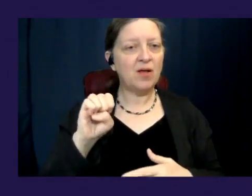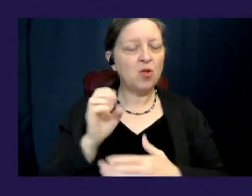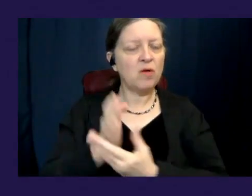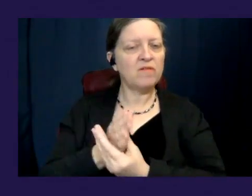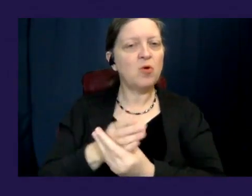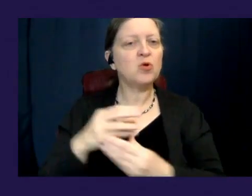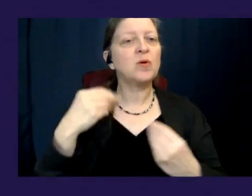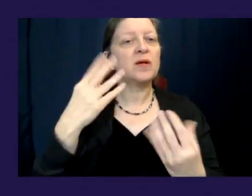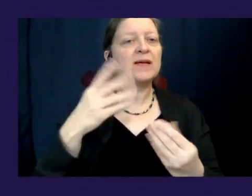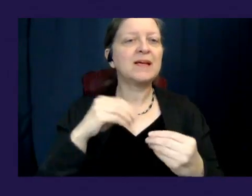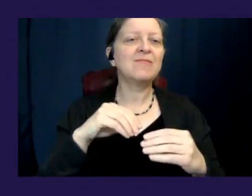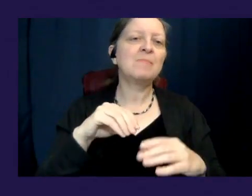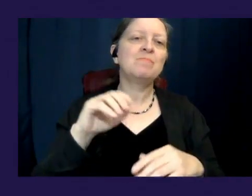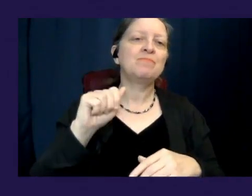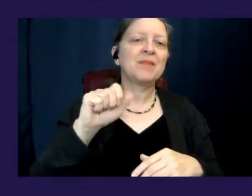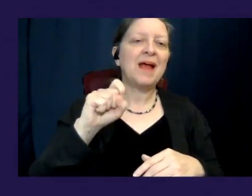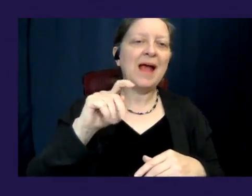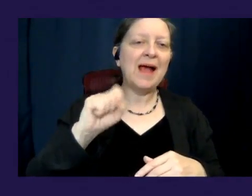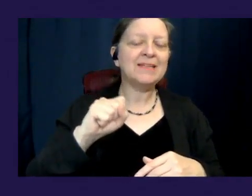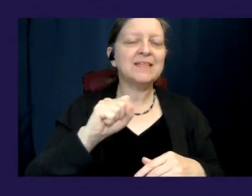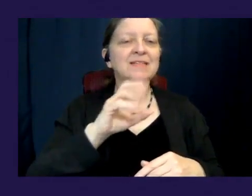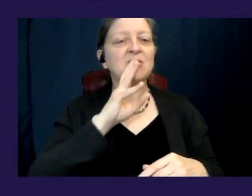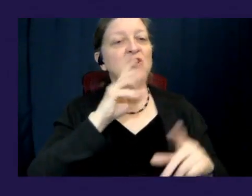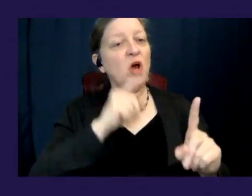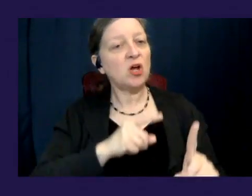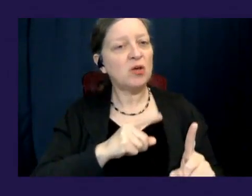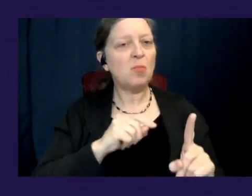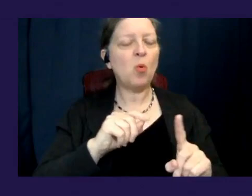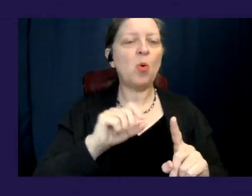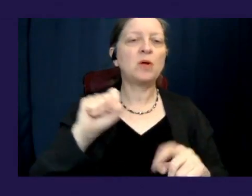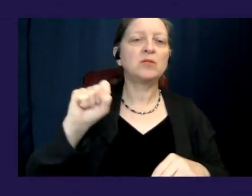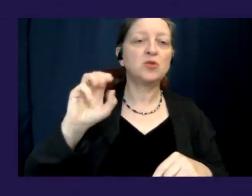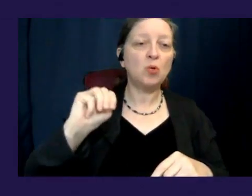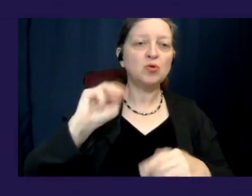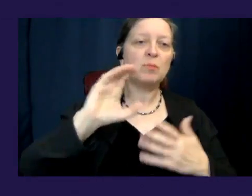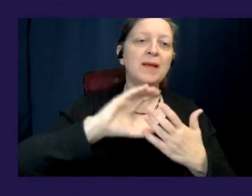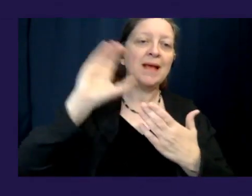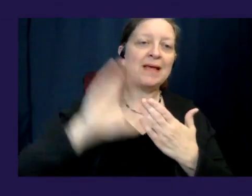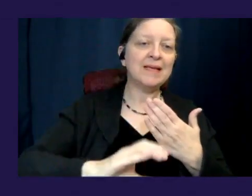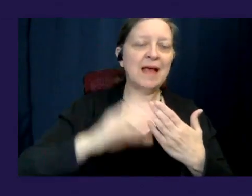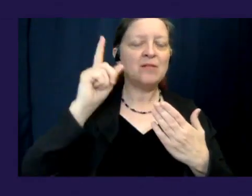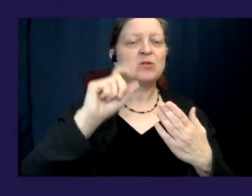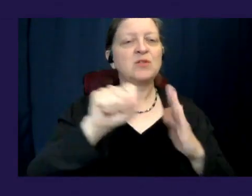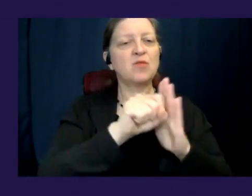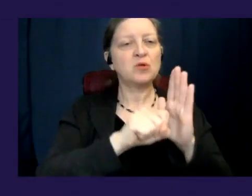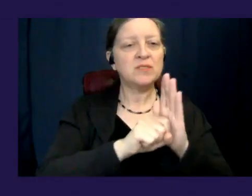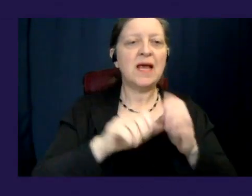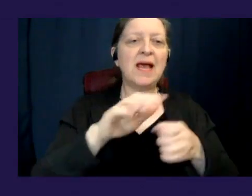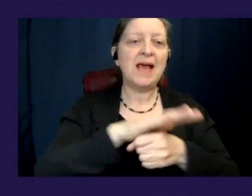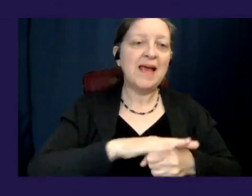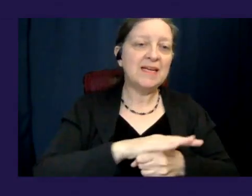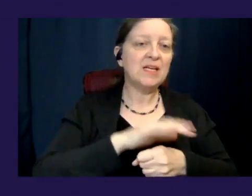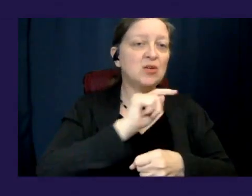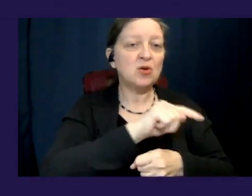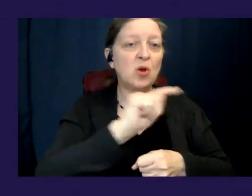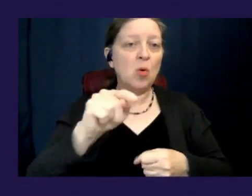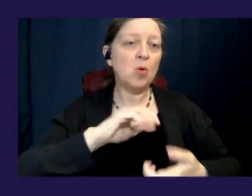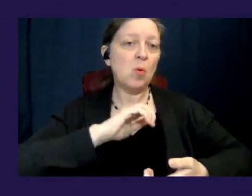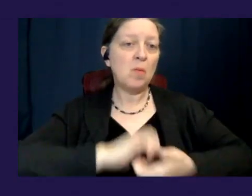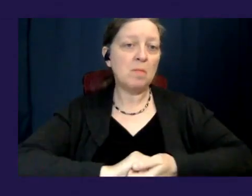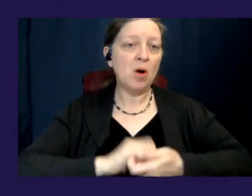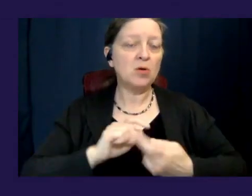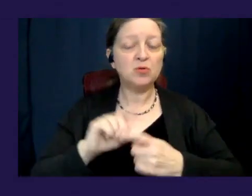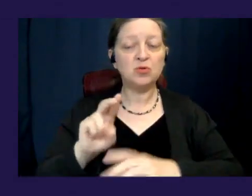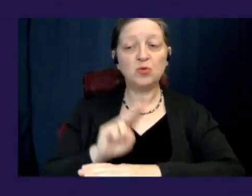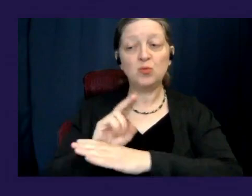media calendars for our state and local jurisdiction partners, and really anybody and everybody to use as they see fit to hopefully address these